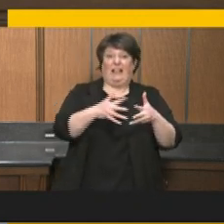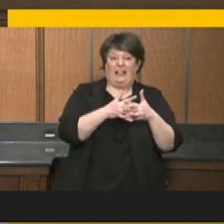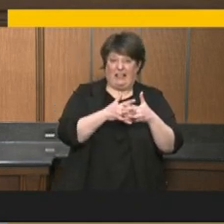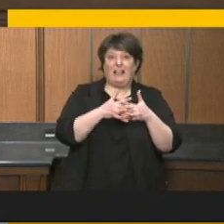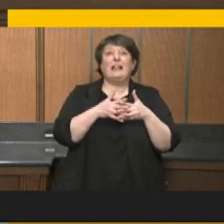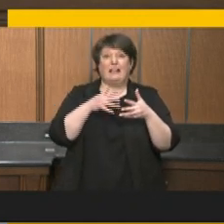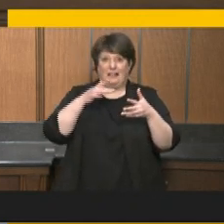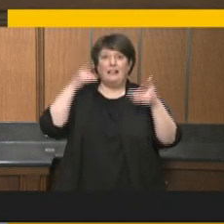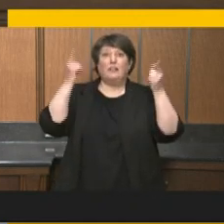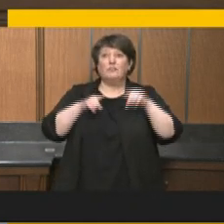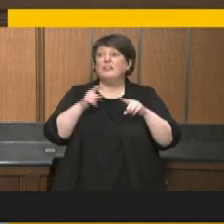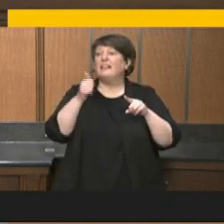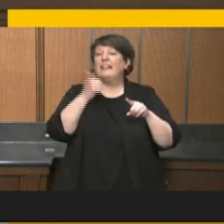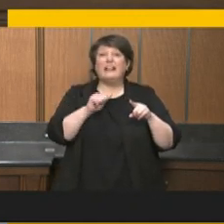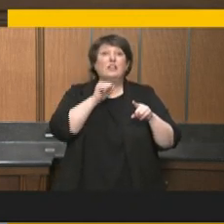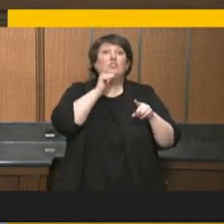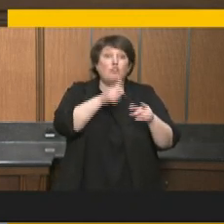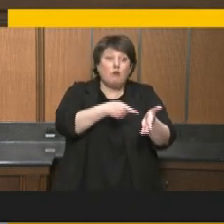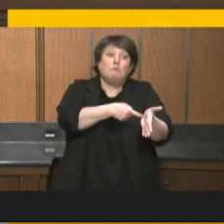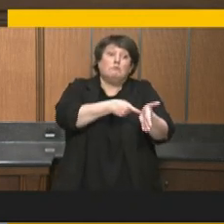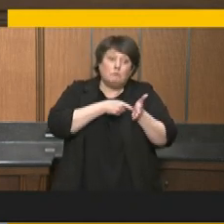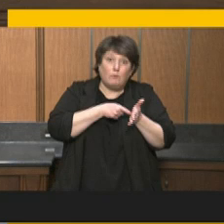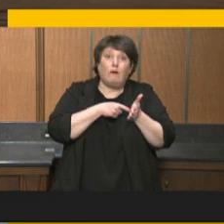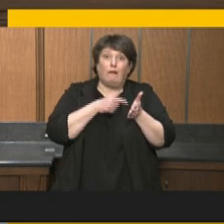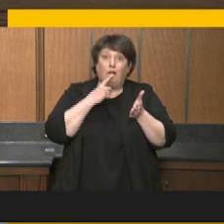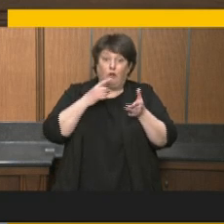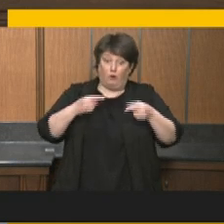travel across the Canada-U.S. border.